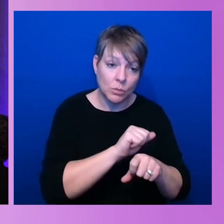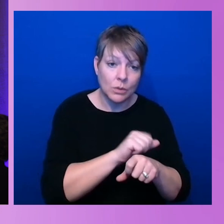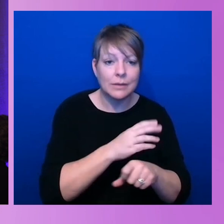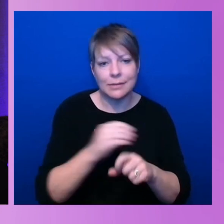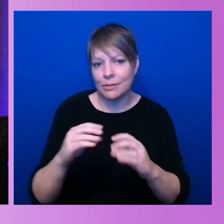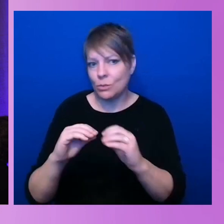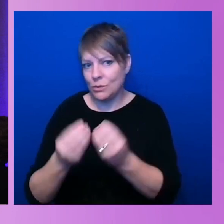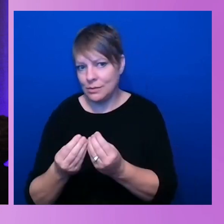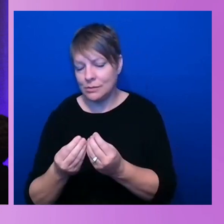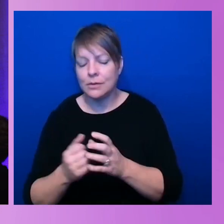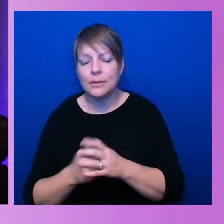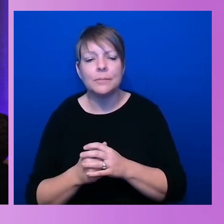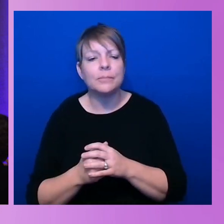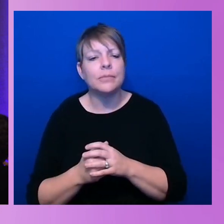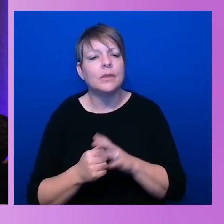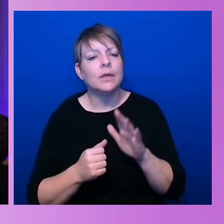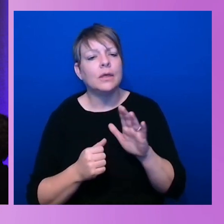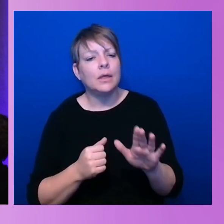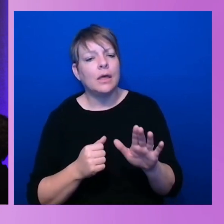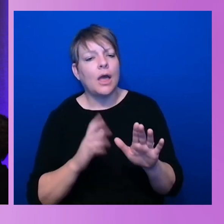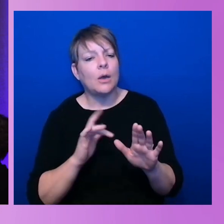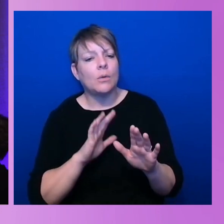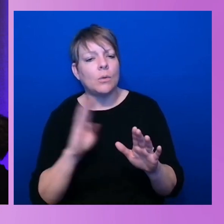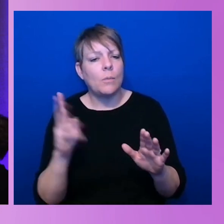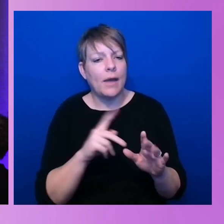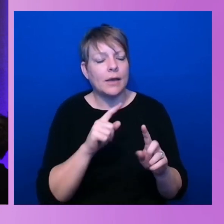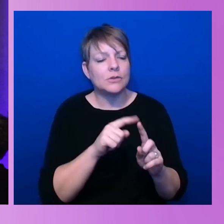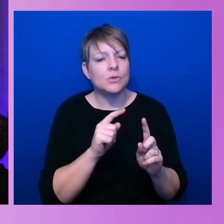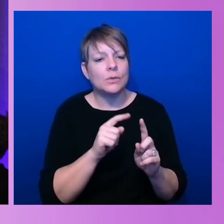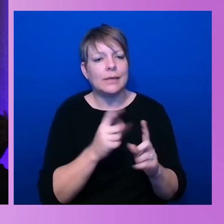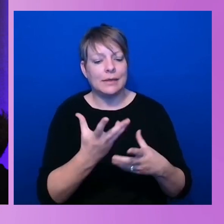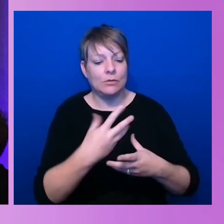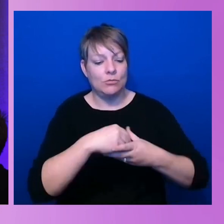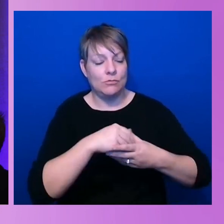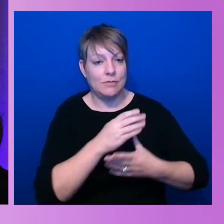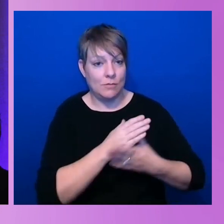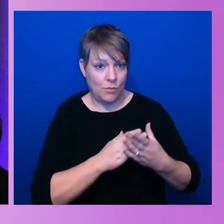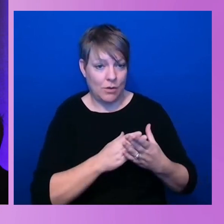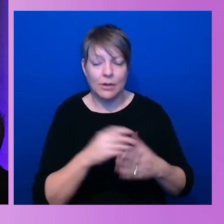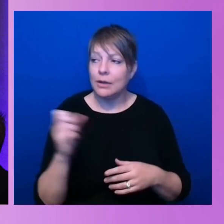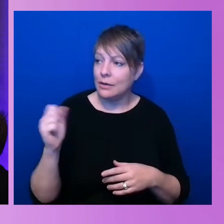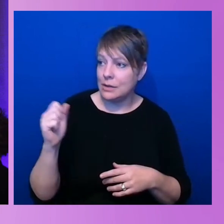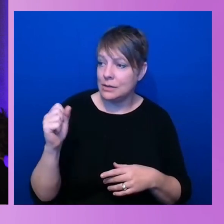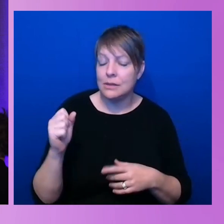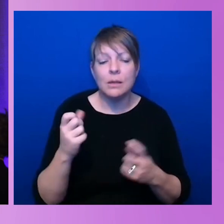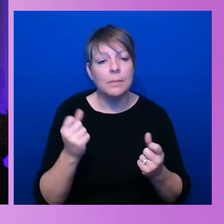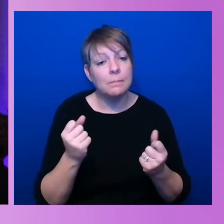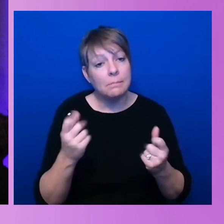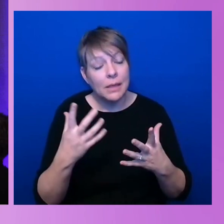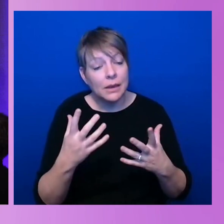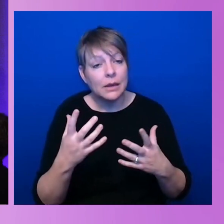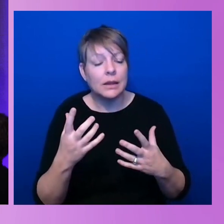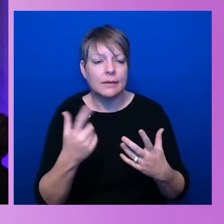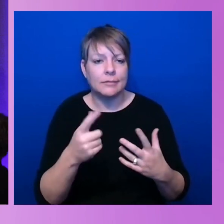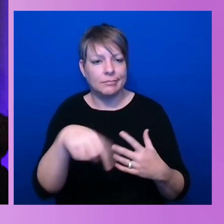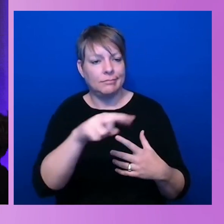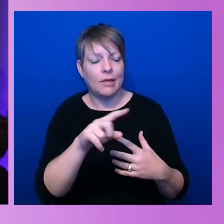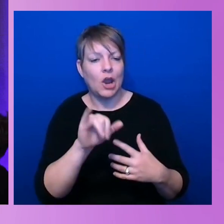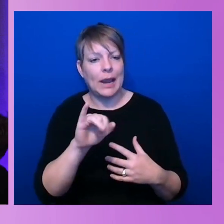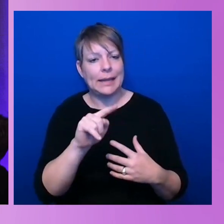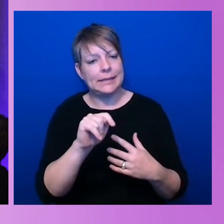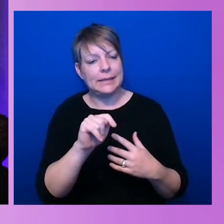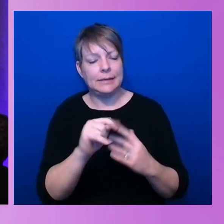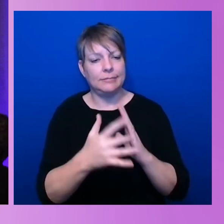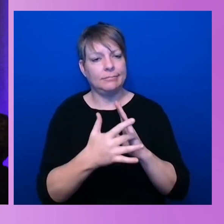double click on the inclusive product building, Tara, Yes. you were just talking about. Yeah. Since many in the audience are IT professionals